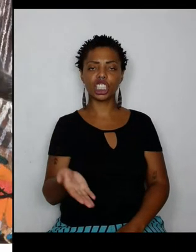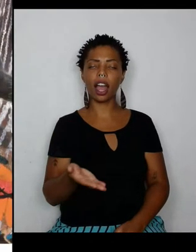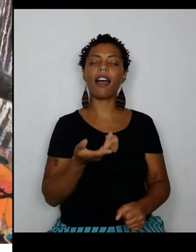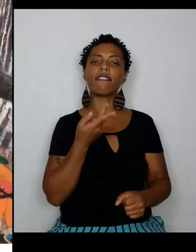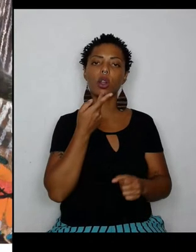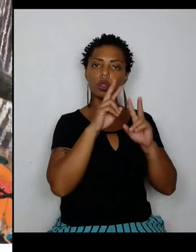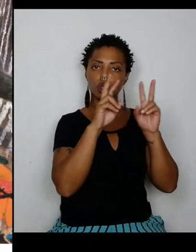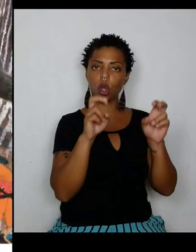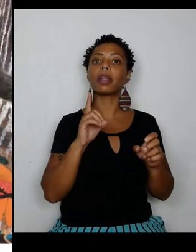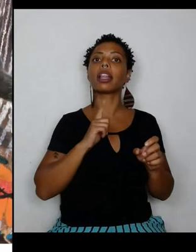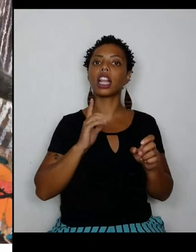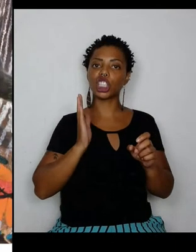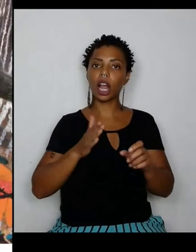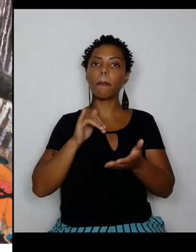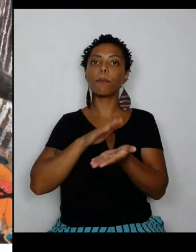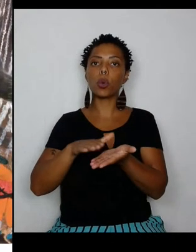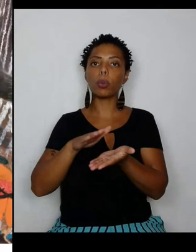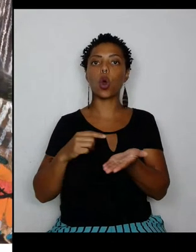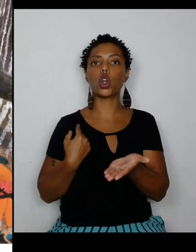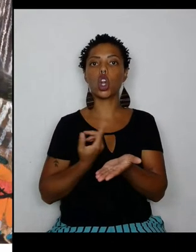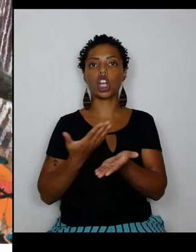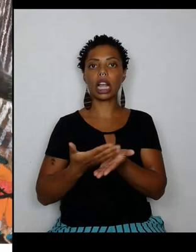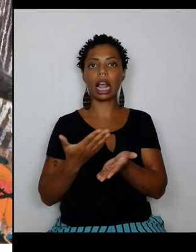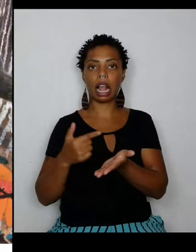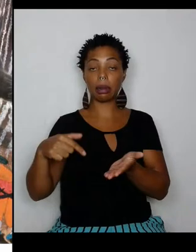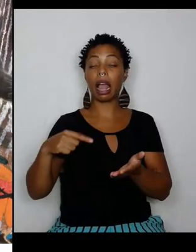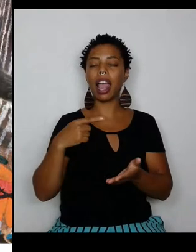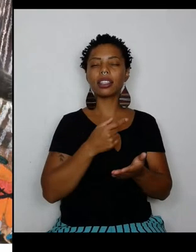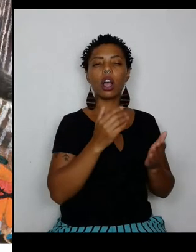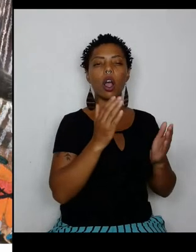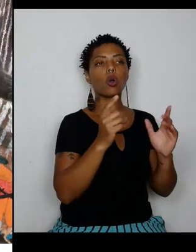this has been published in our catalogs as well